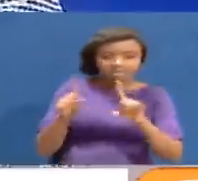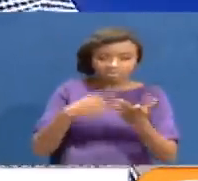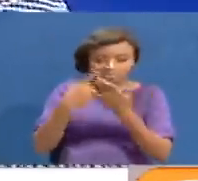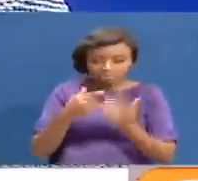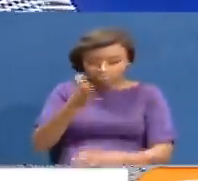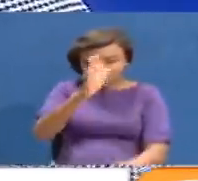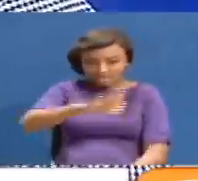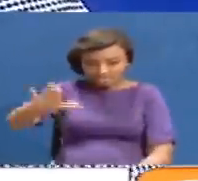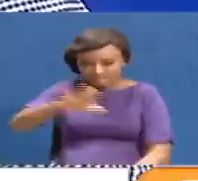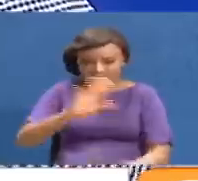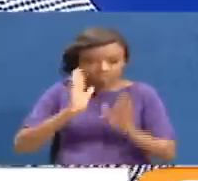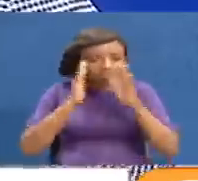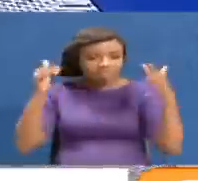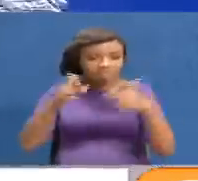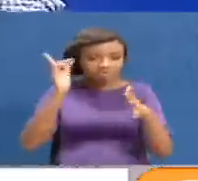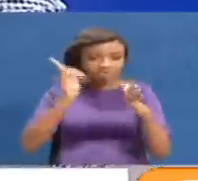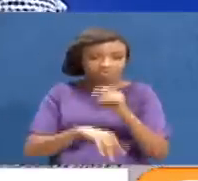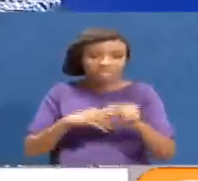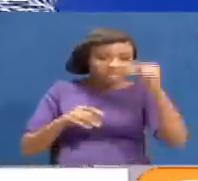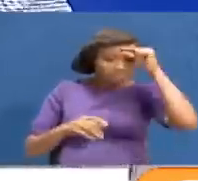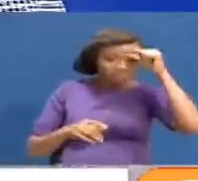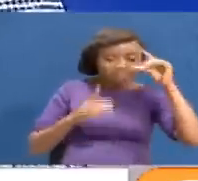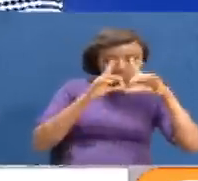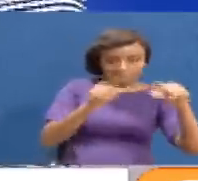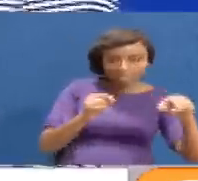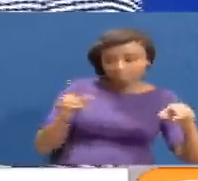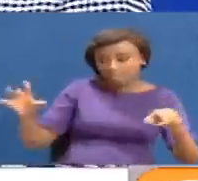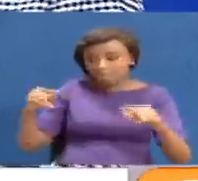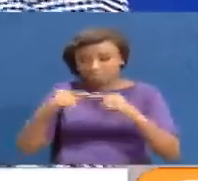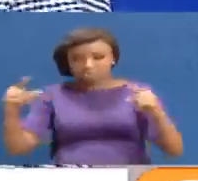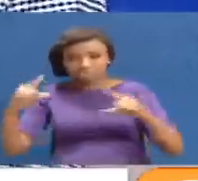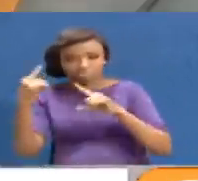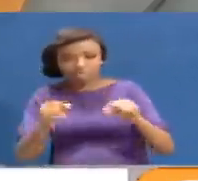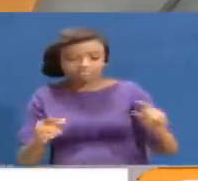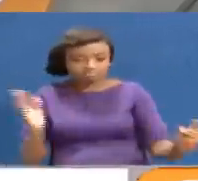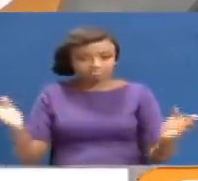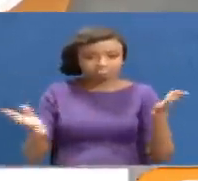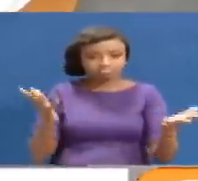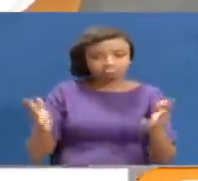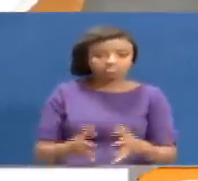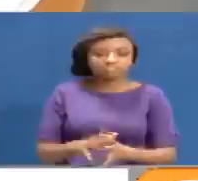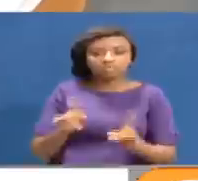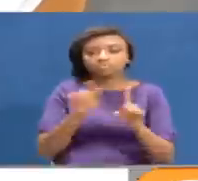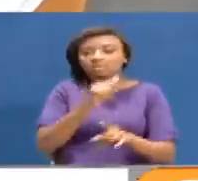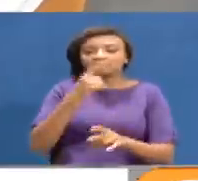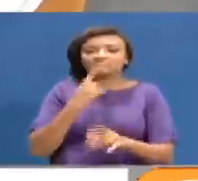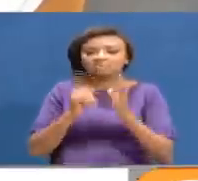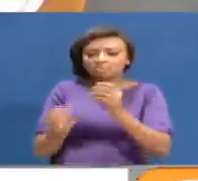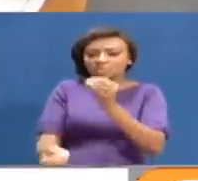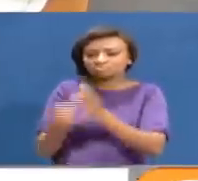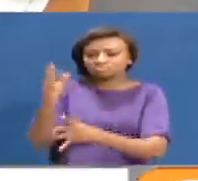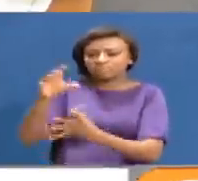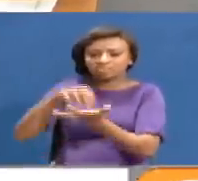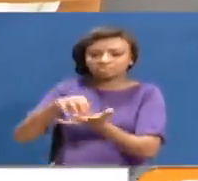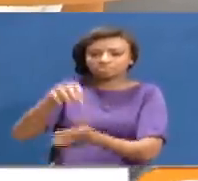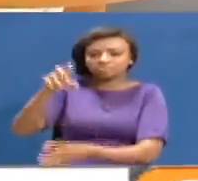parliament will be on, the government says this, the opposition says that. So Chesire Kevin on Twitter is asking, the creation of the office of the Prime